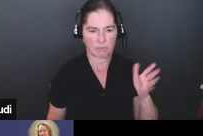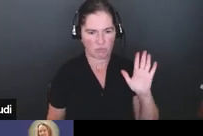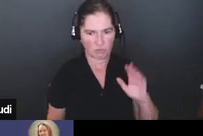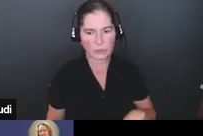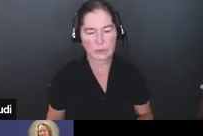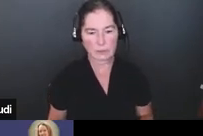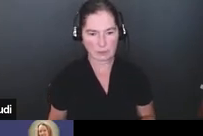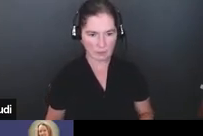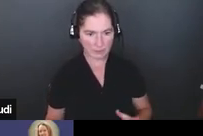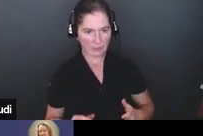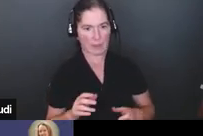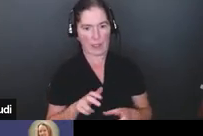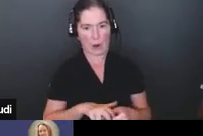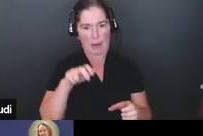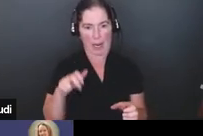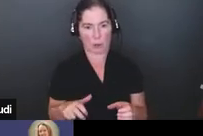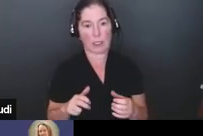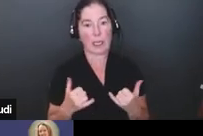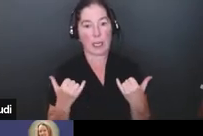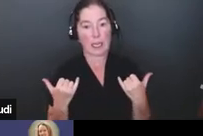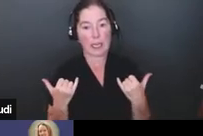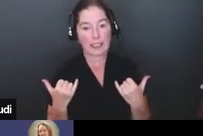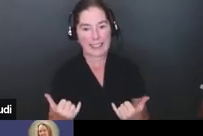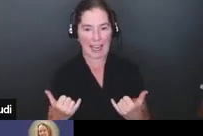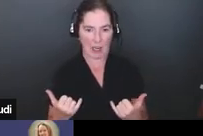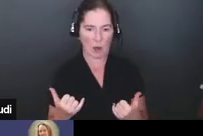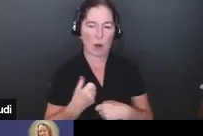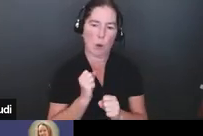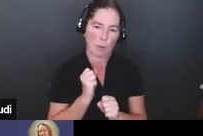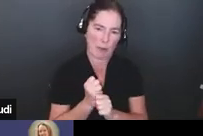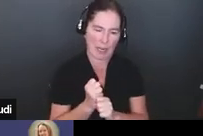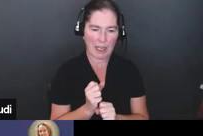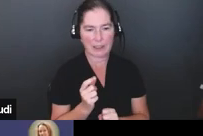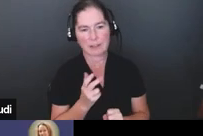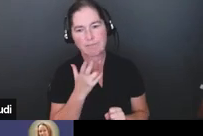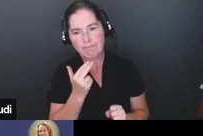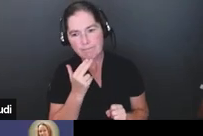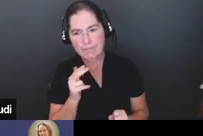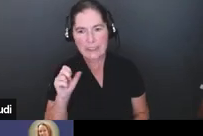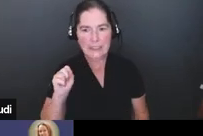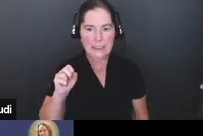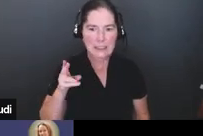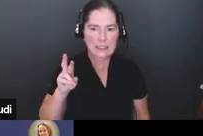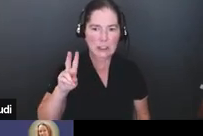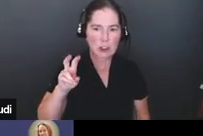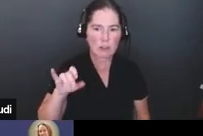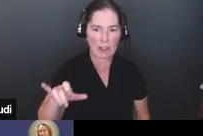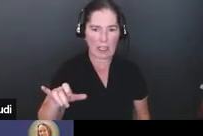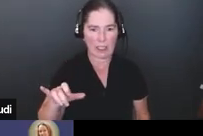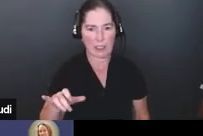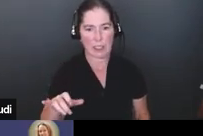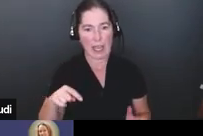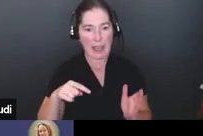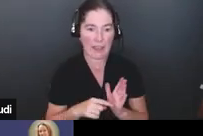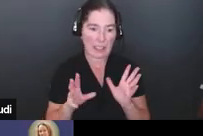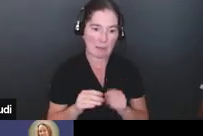And it pops me back out. Now, it of course generated this little survey immediately. I didn't do anything that says the meet